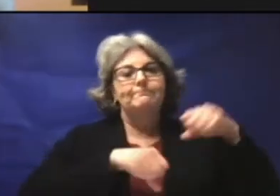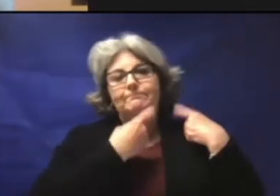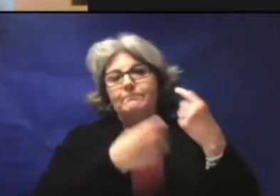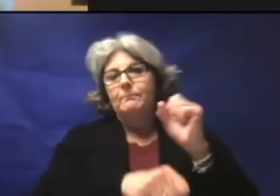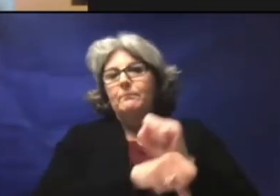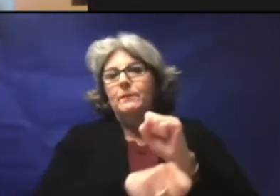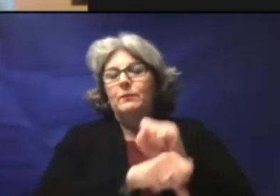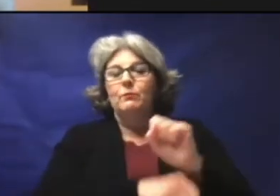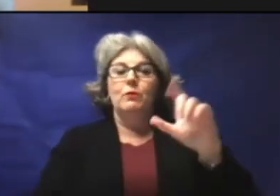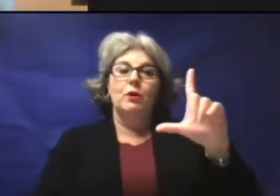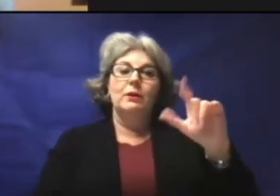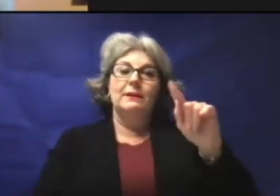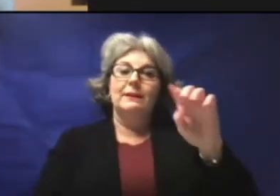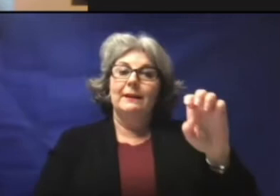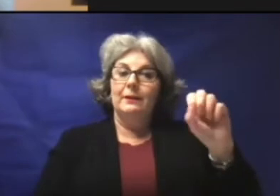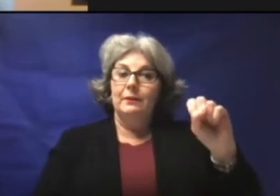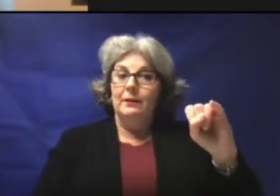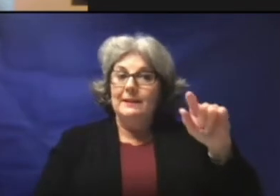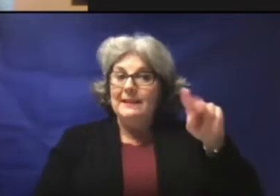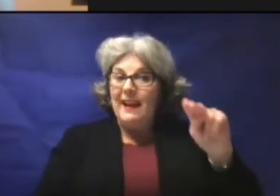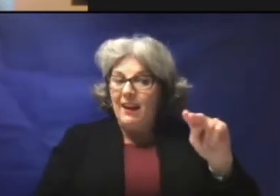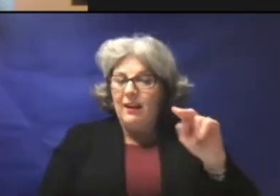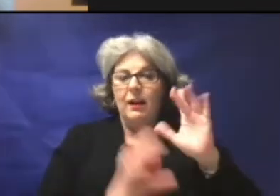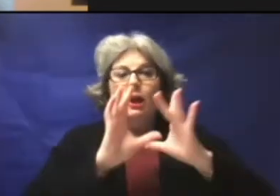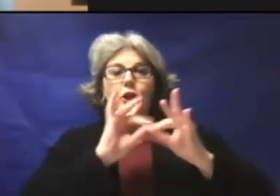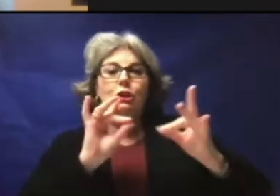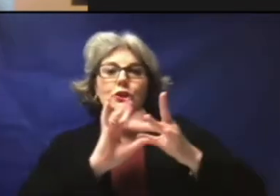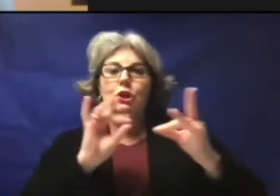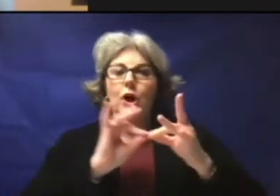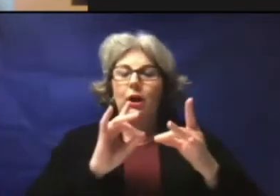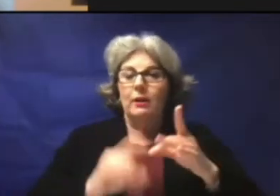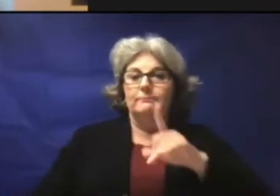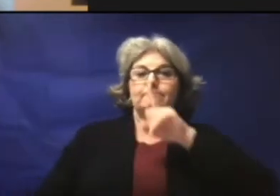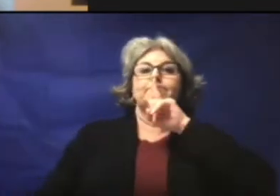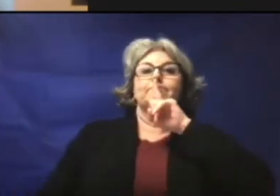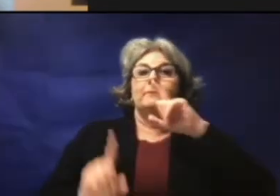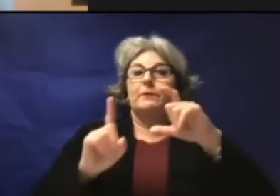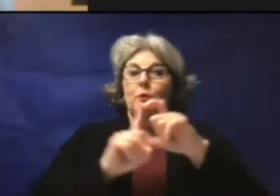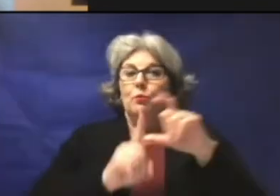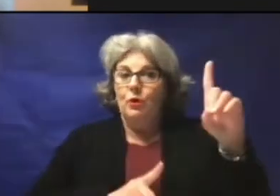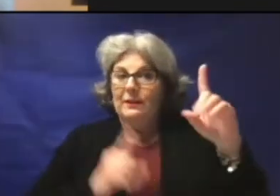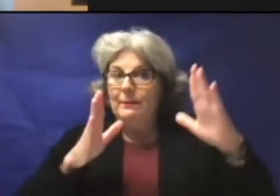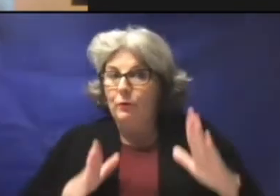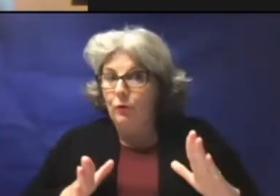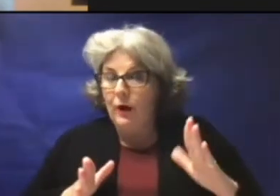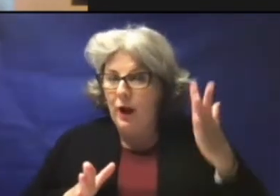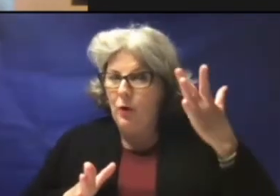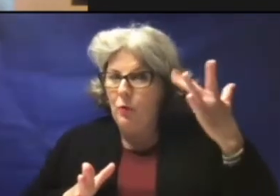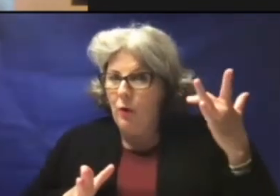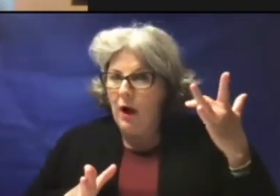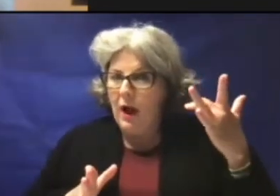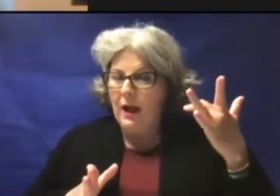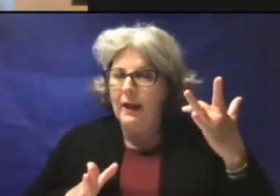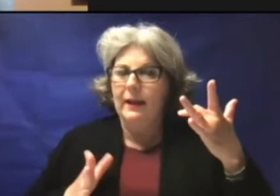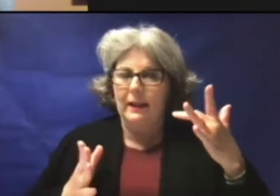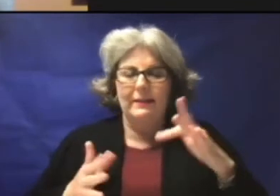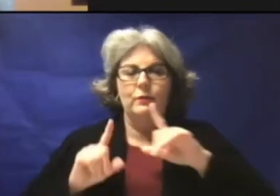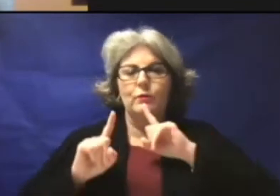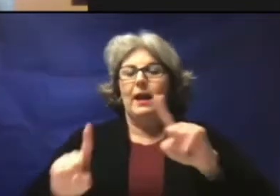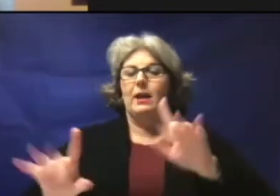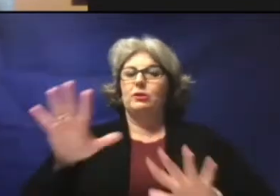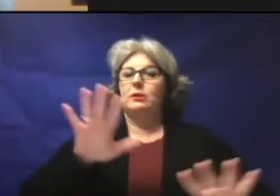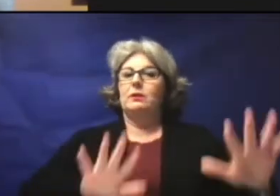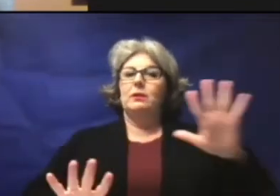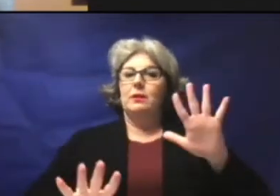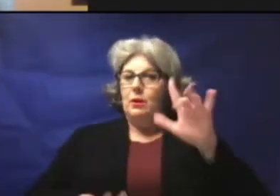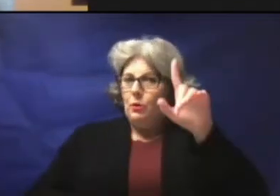Little Saigon, who is talking to people who would never even say the word Democrat because it just has a visceral reaction to them.